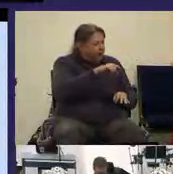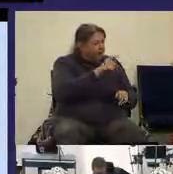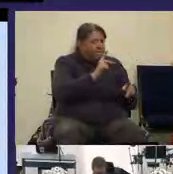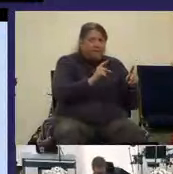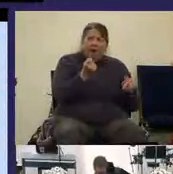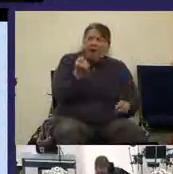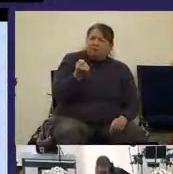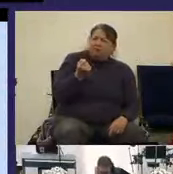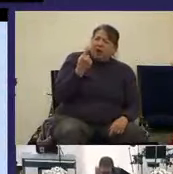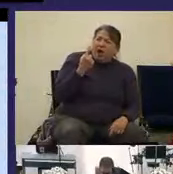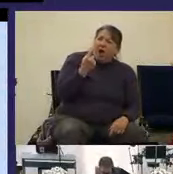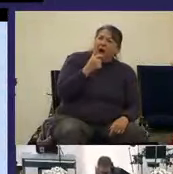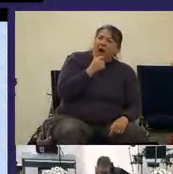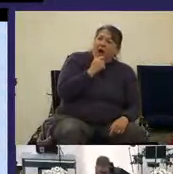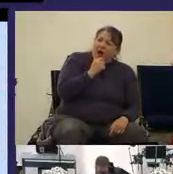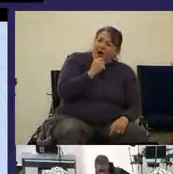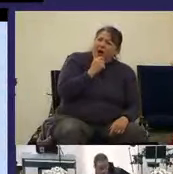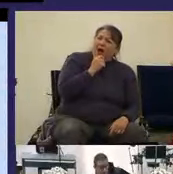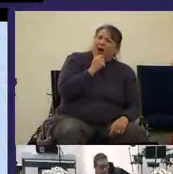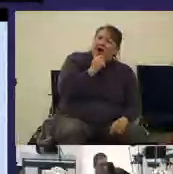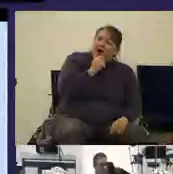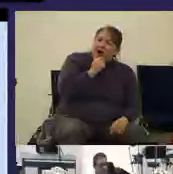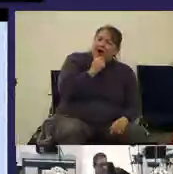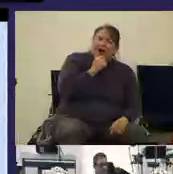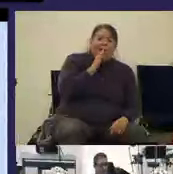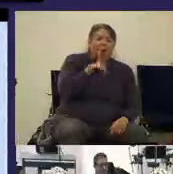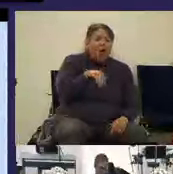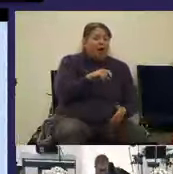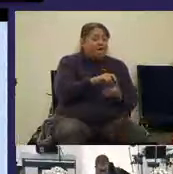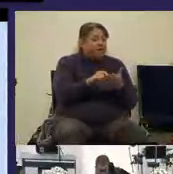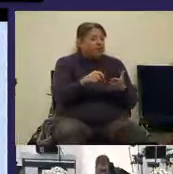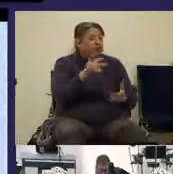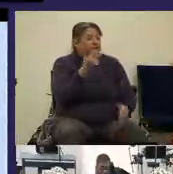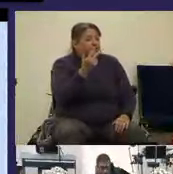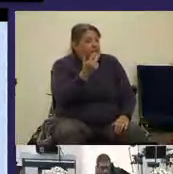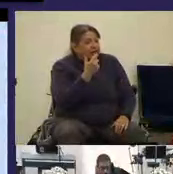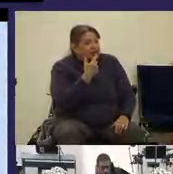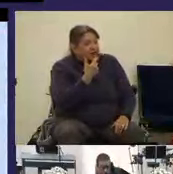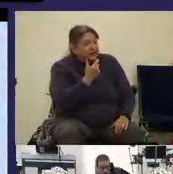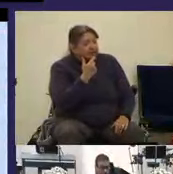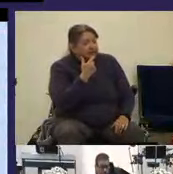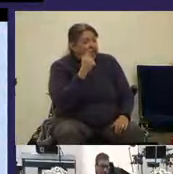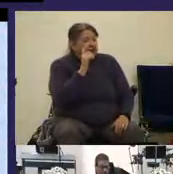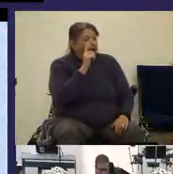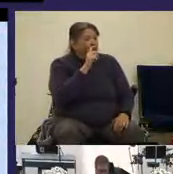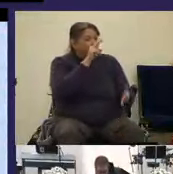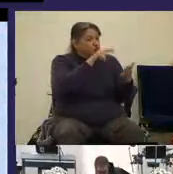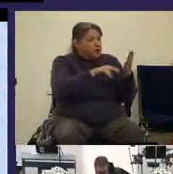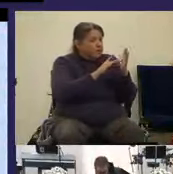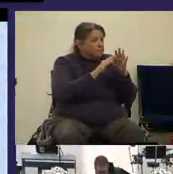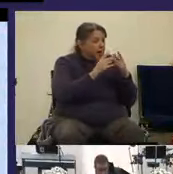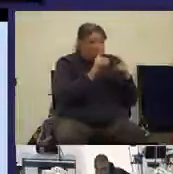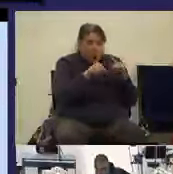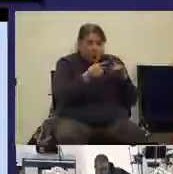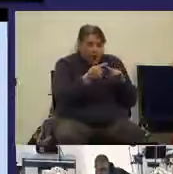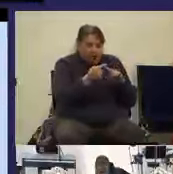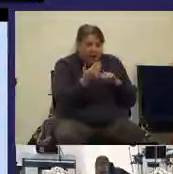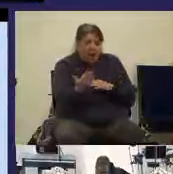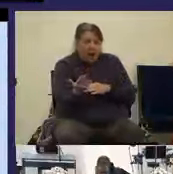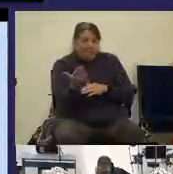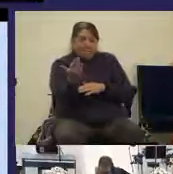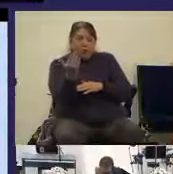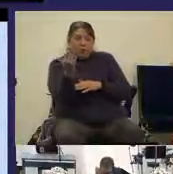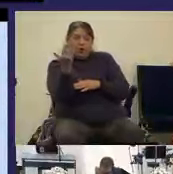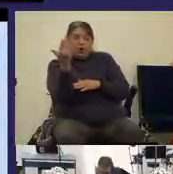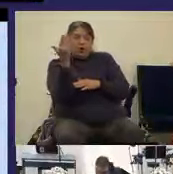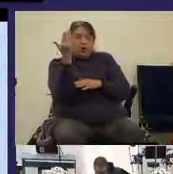what was being read. Verse 3 does say that this happened from morning to noon, which would be about